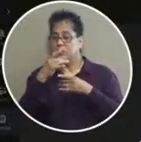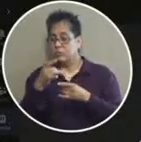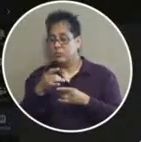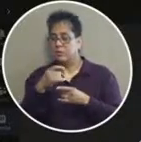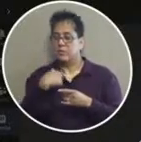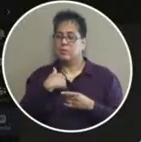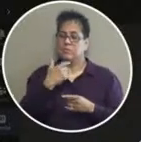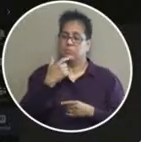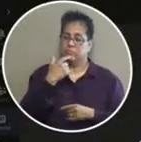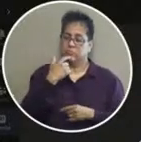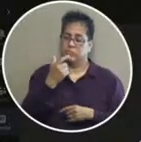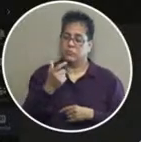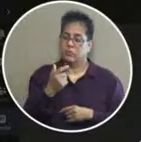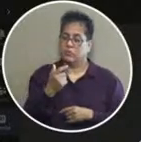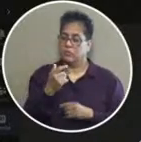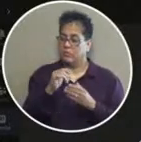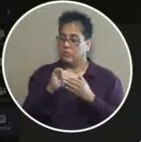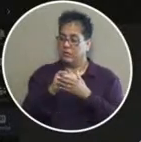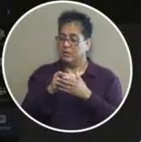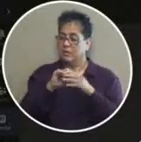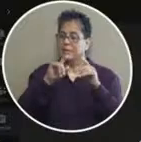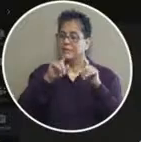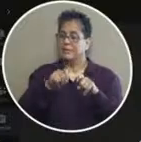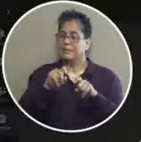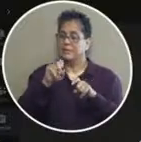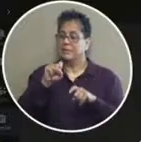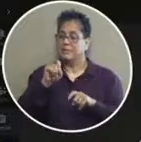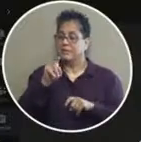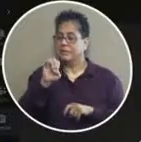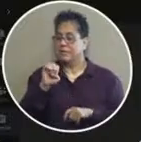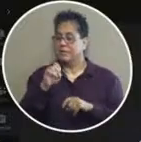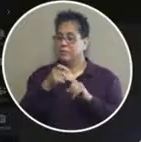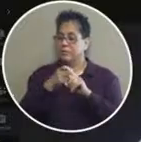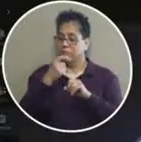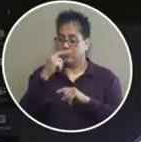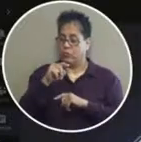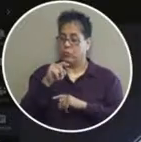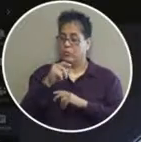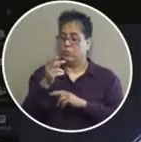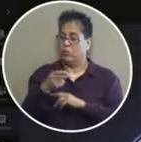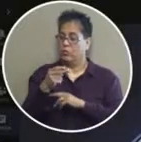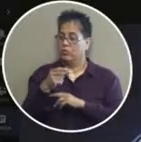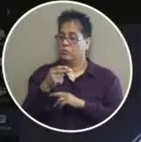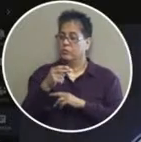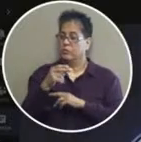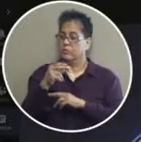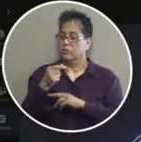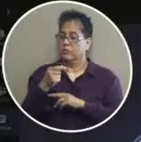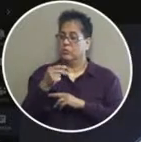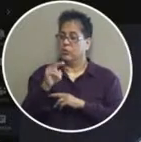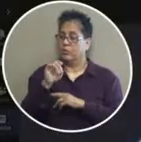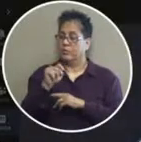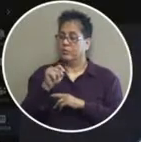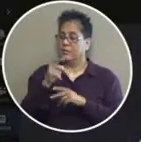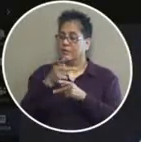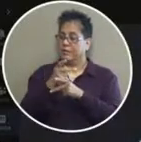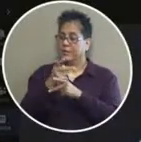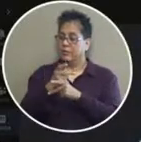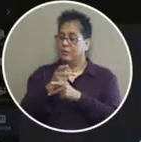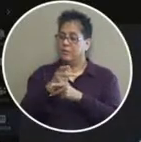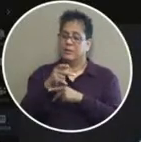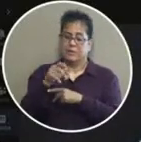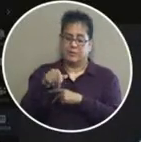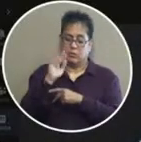did mention that the test site that was set up by the Urgent Care for Kids at Wallenberg will